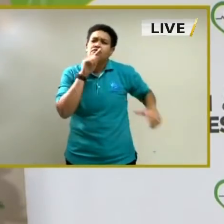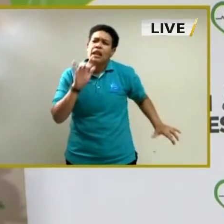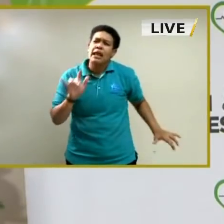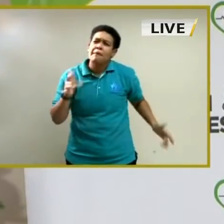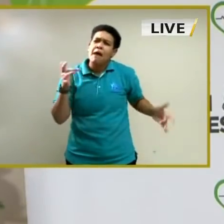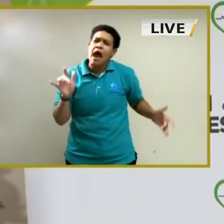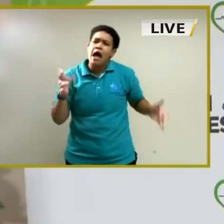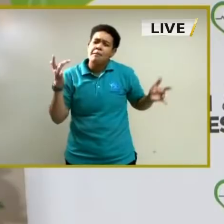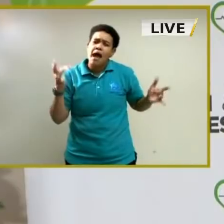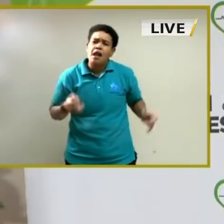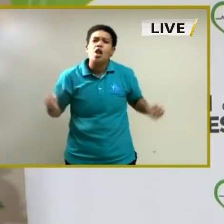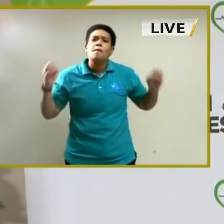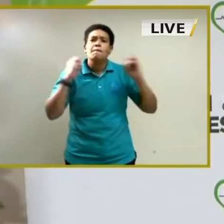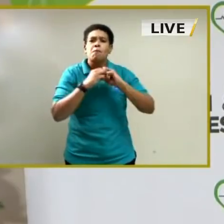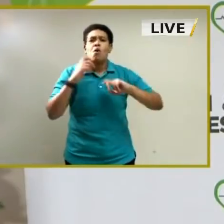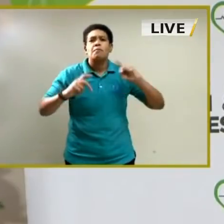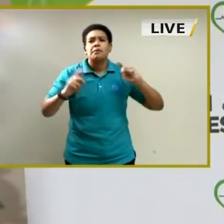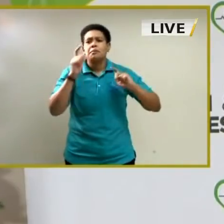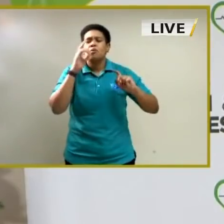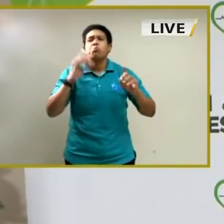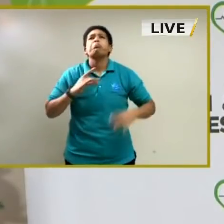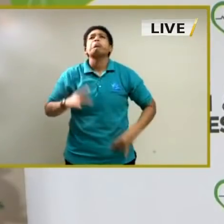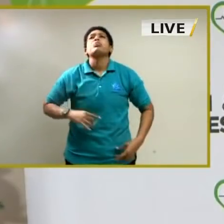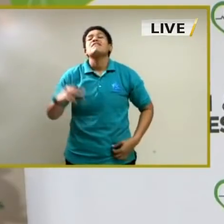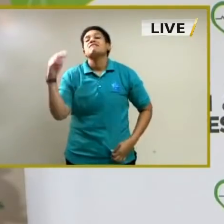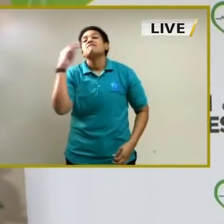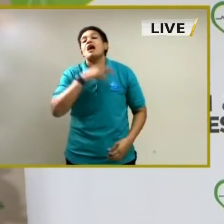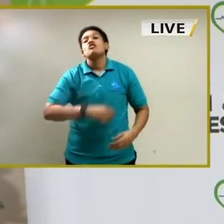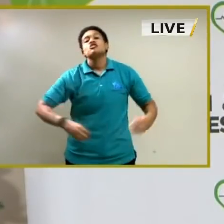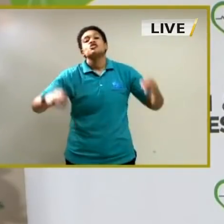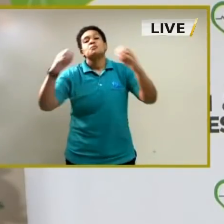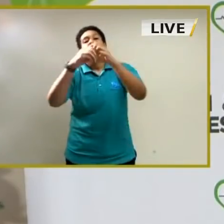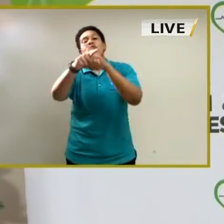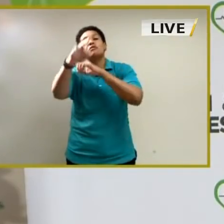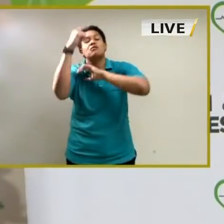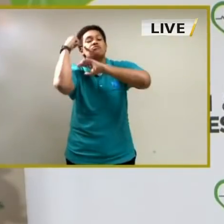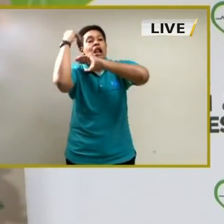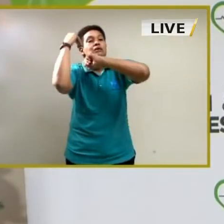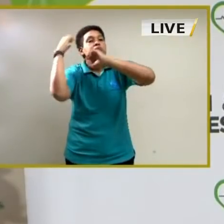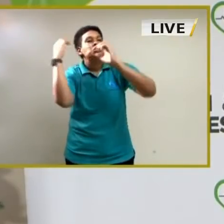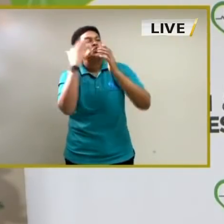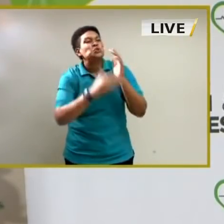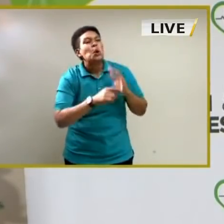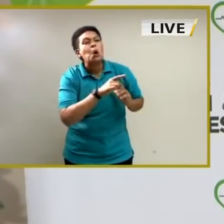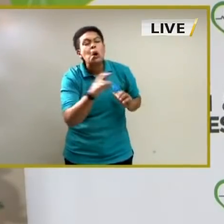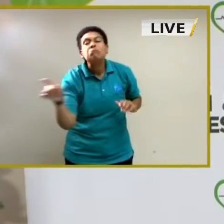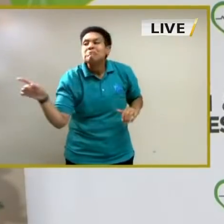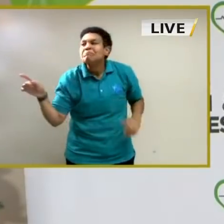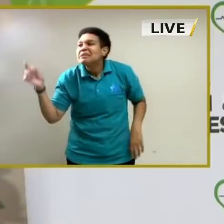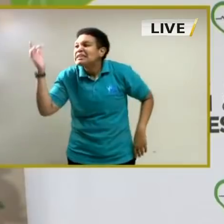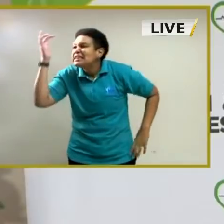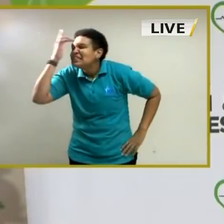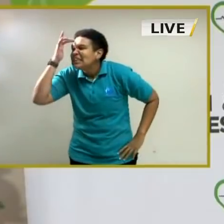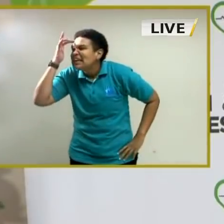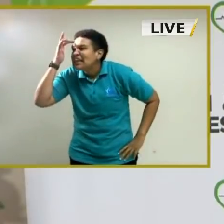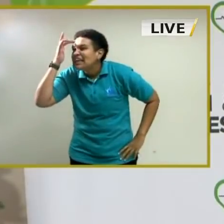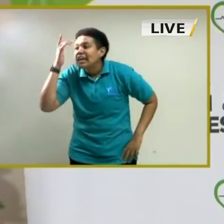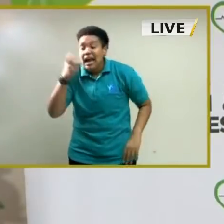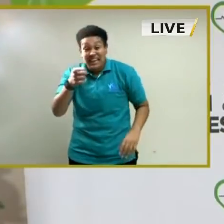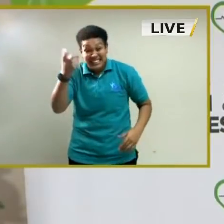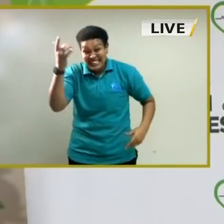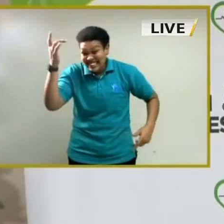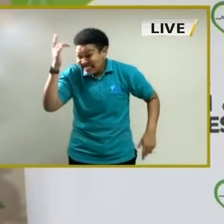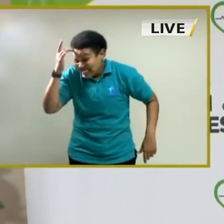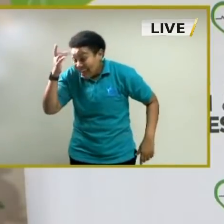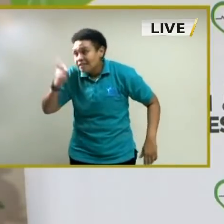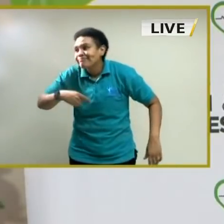the more people who get the virus, the more we expect that some will become ill and sufficiently ill to go to the hospital,